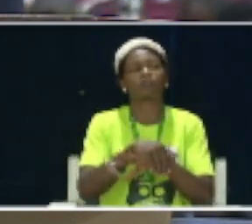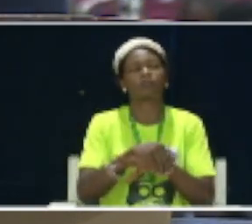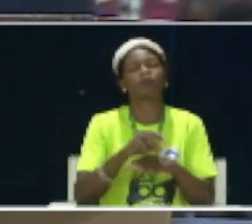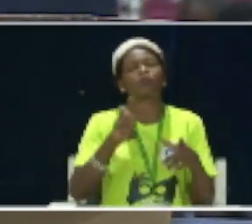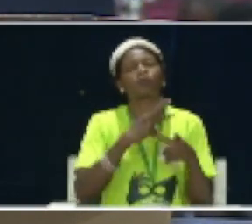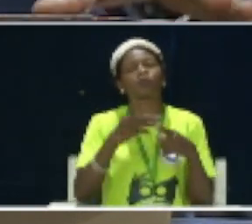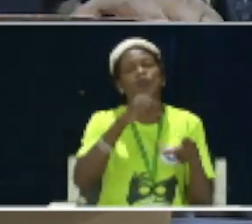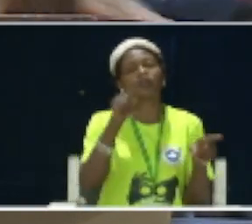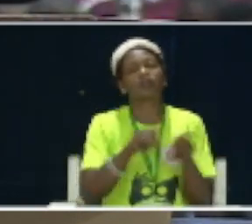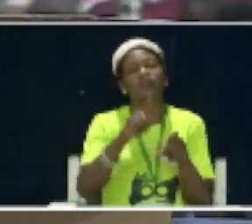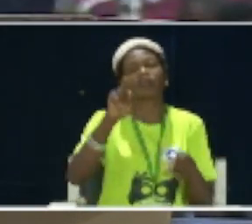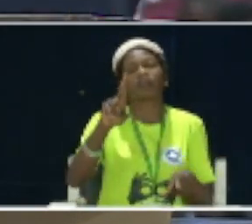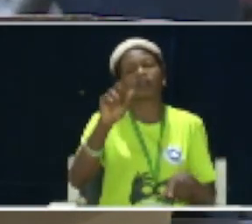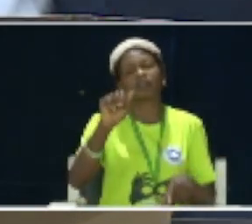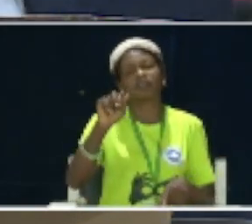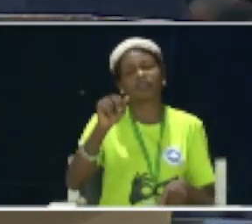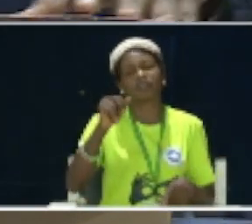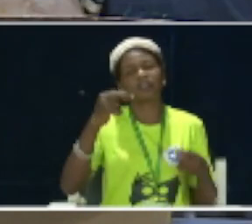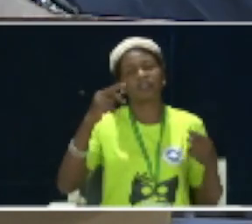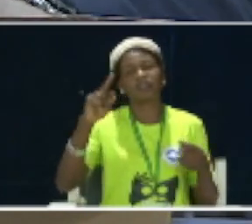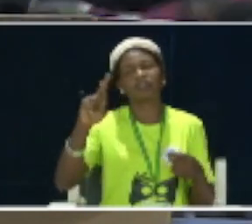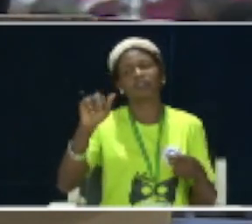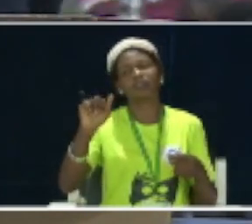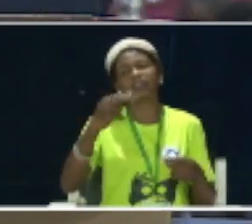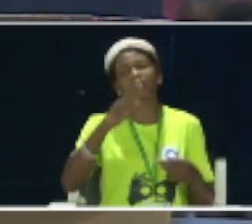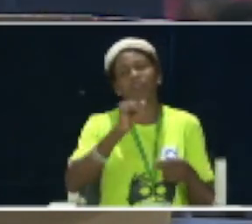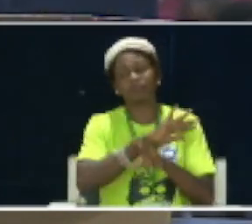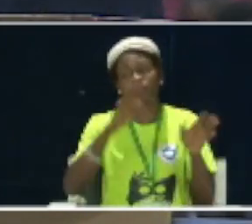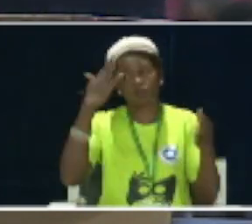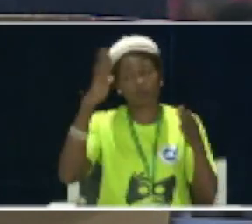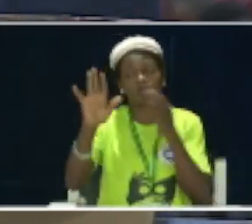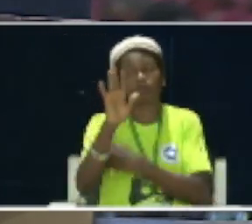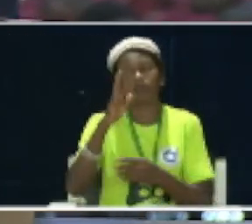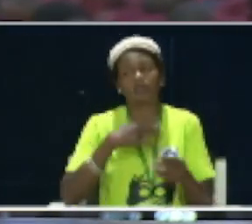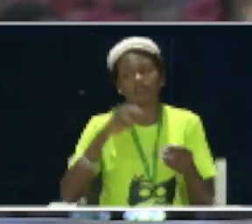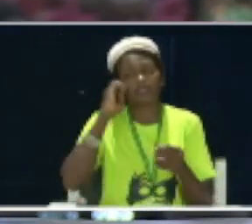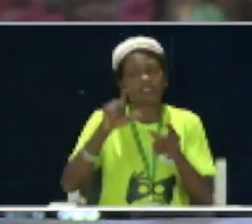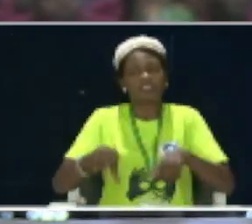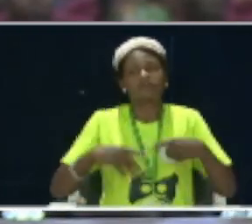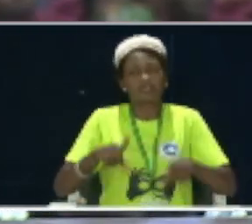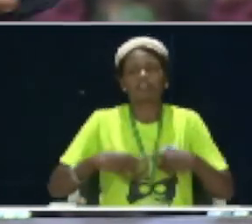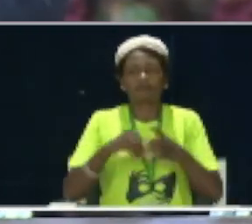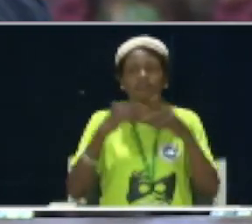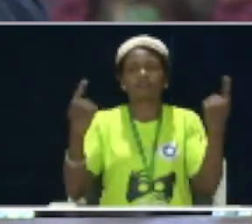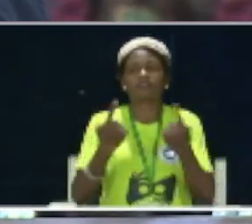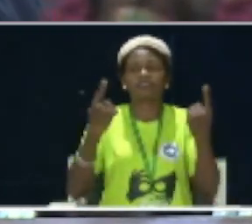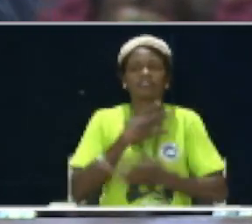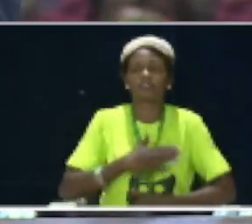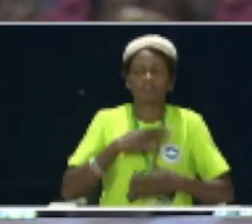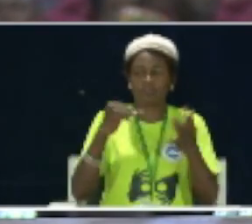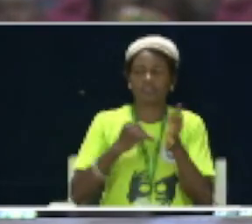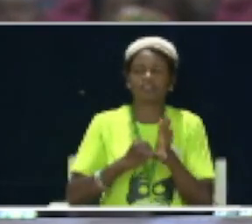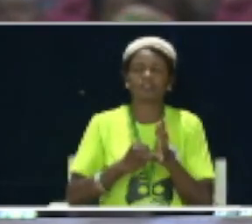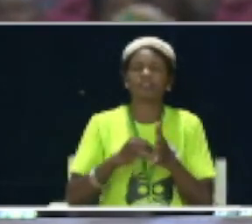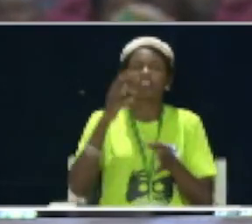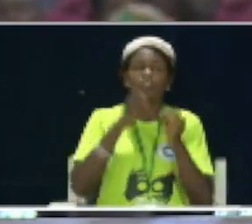Whether you are like Rahab, who doesn't know God, and have been living her life in sin, enjoying it,